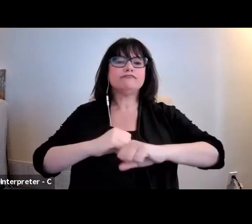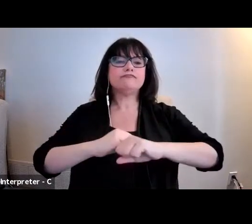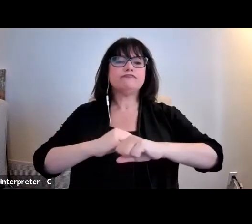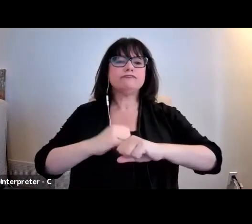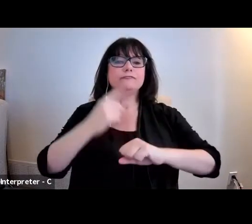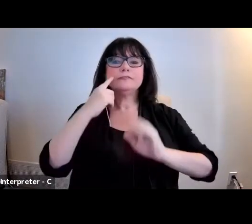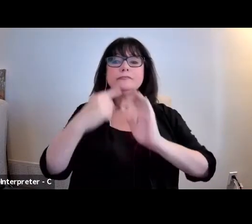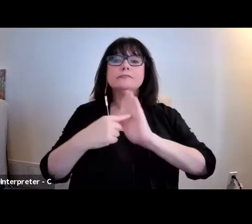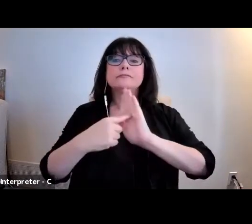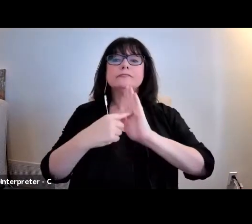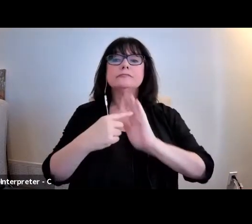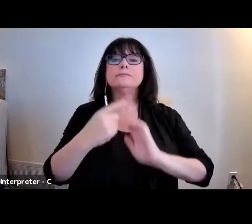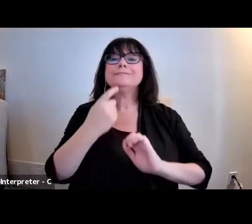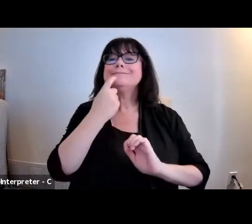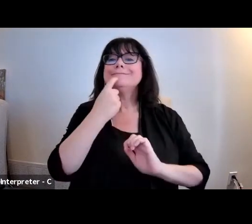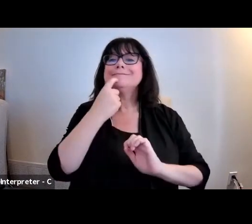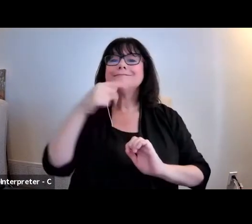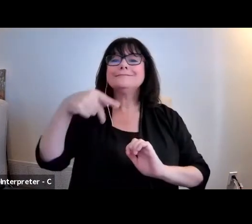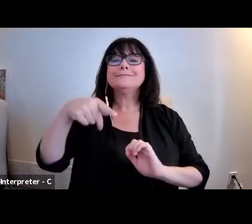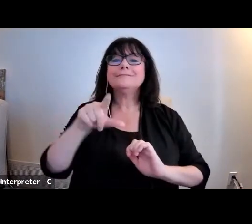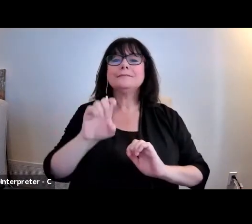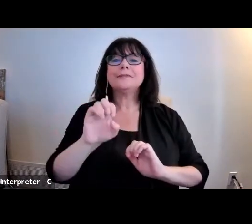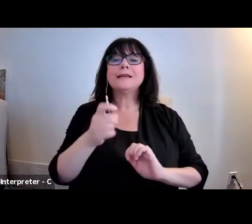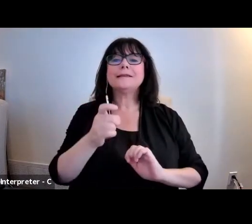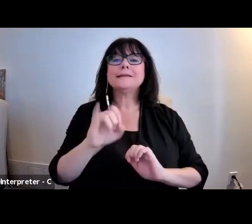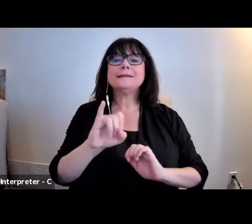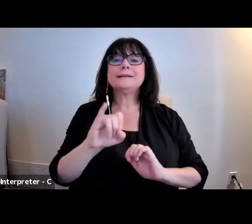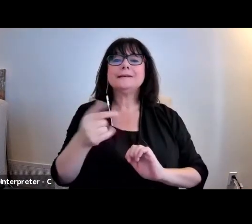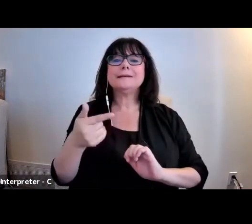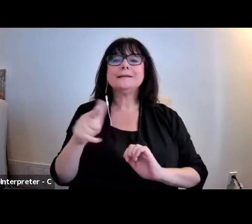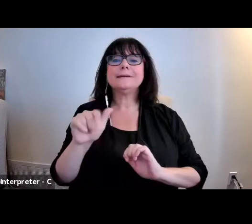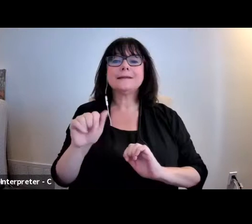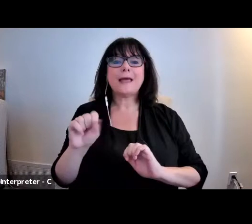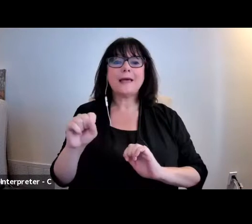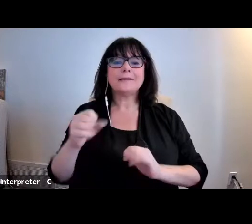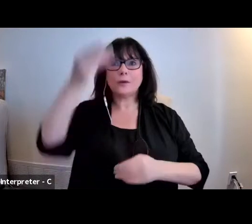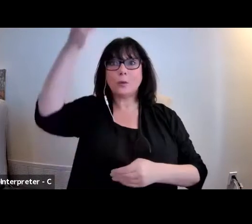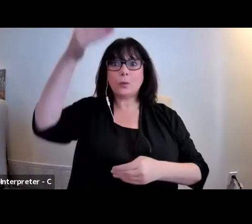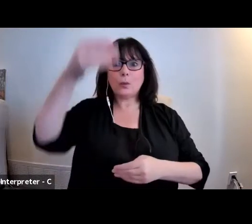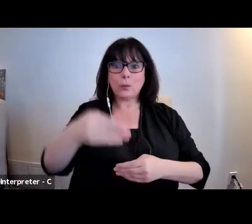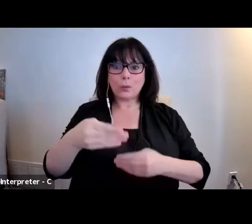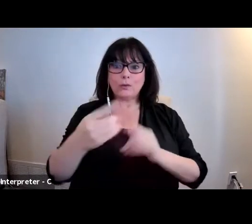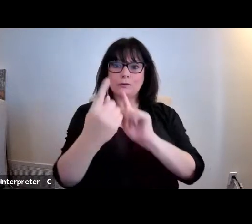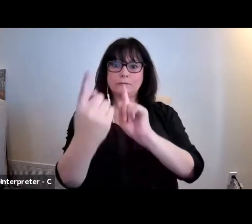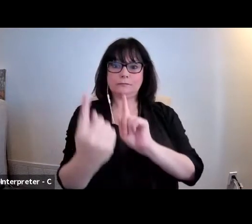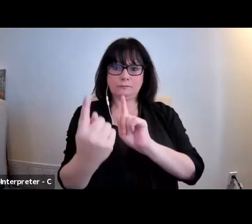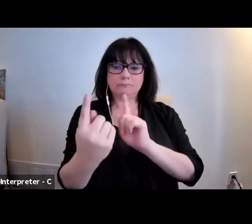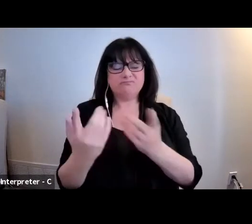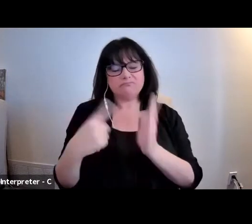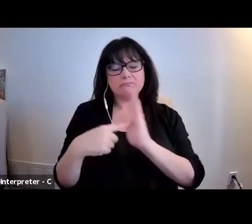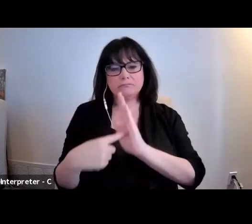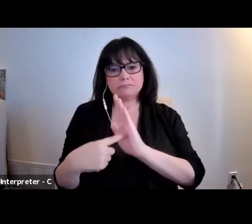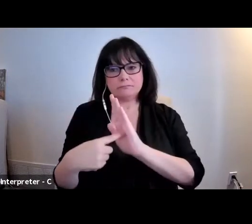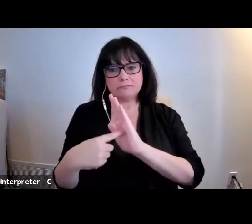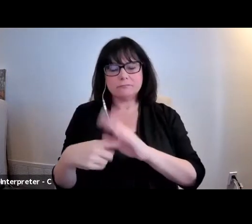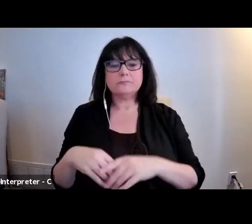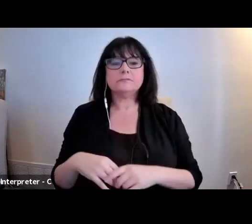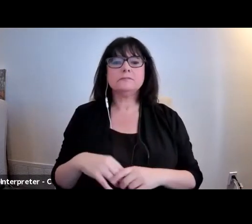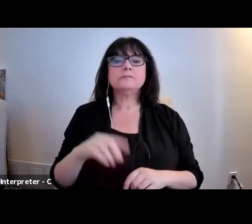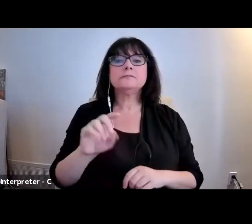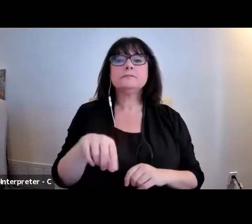example. Community members who are currently on campus include those living in residences,